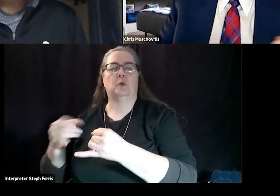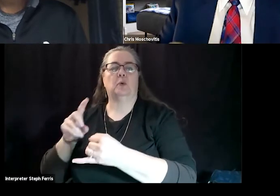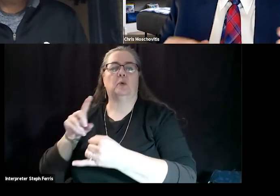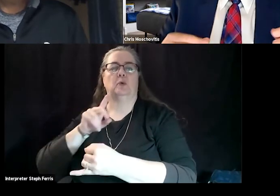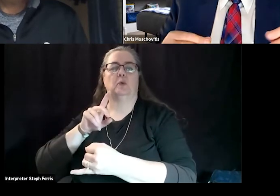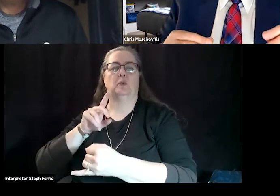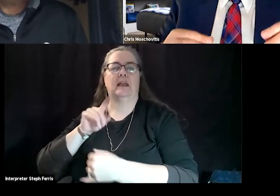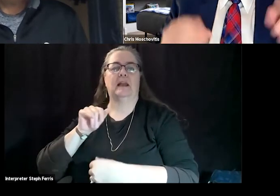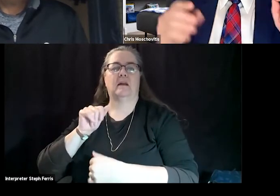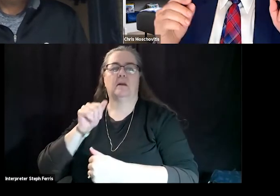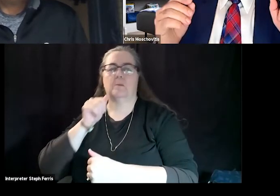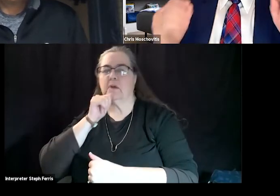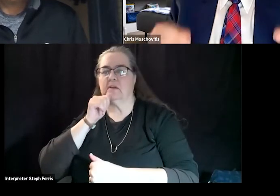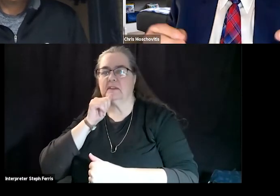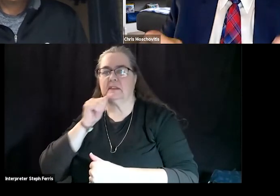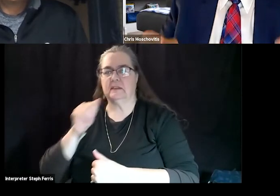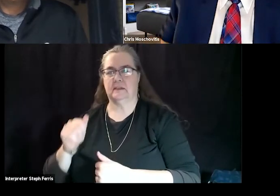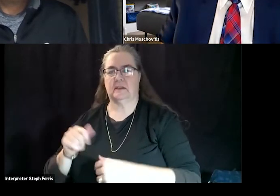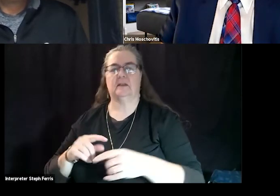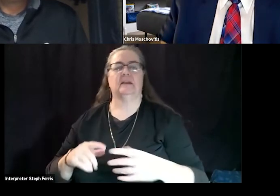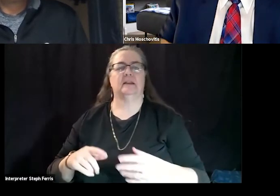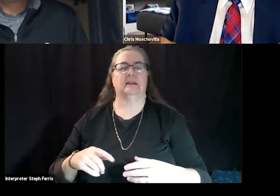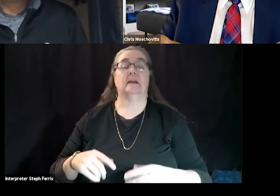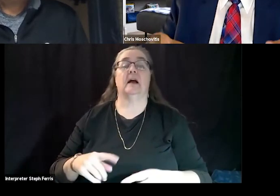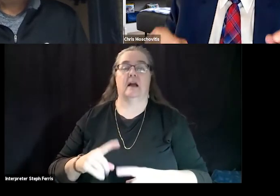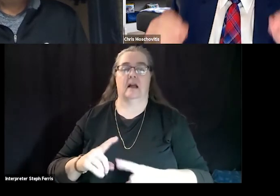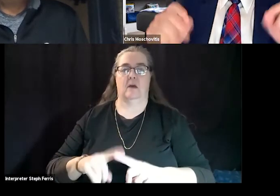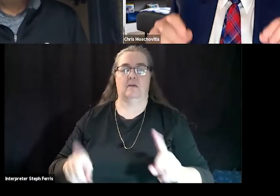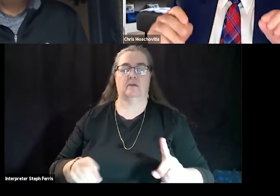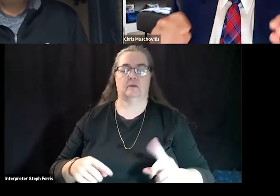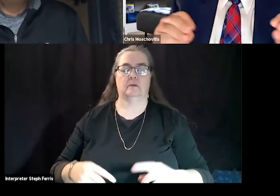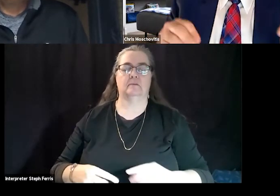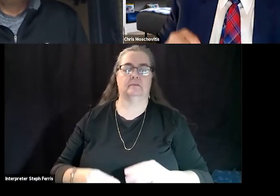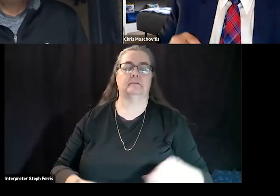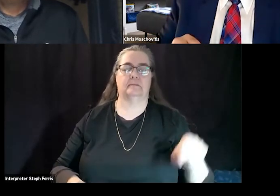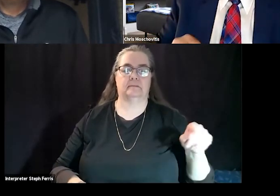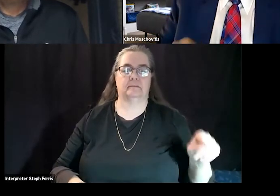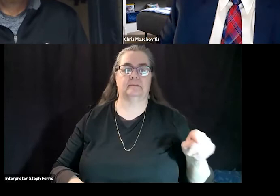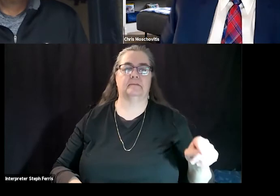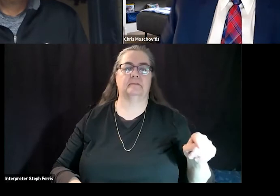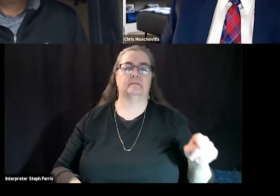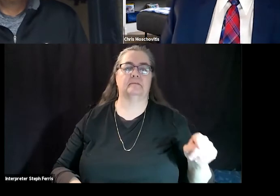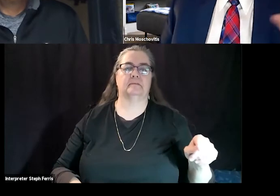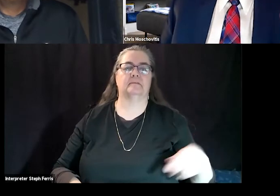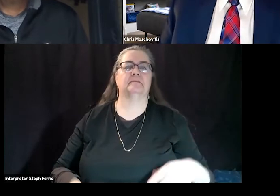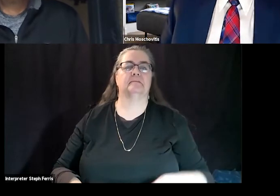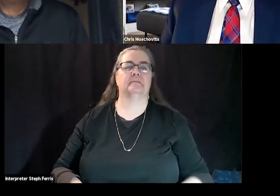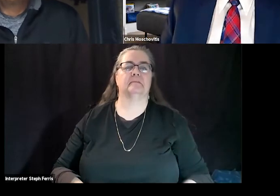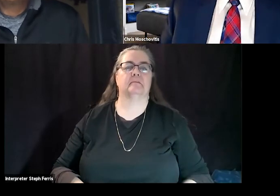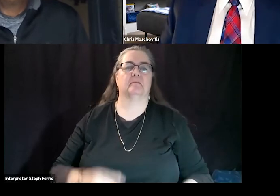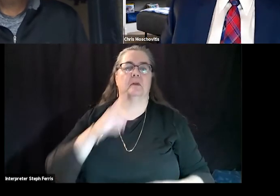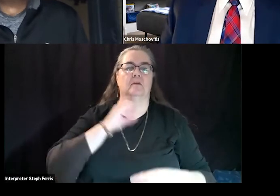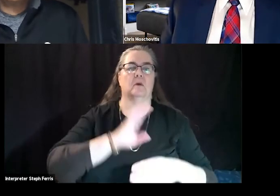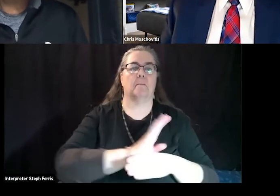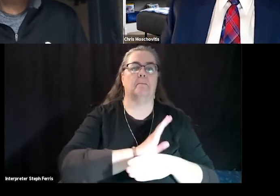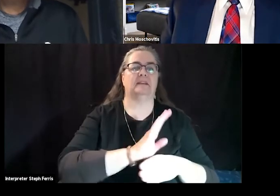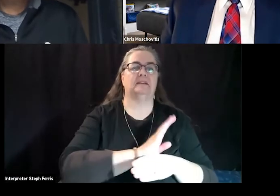consultant. But a lot of business owners, their first go-to is, oh, my data is